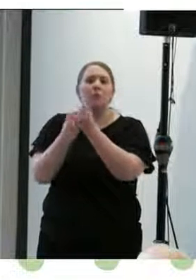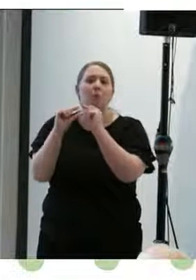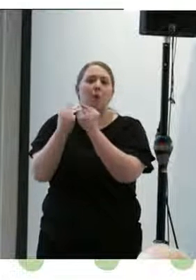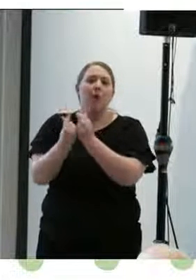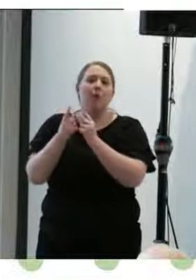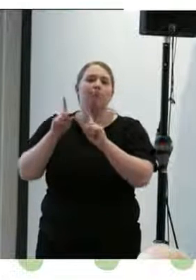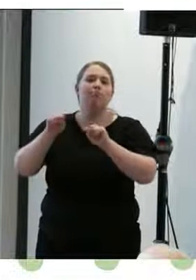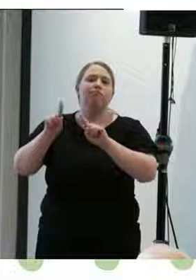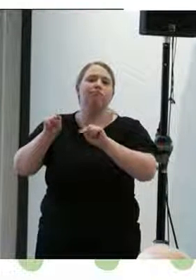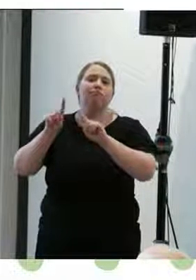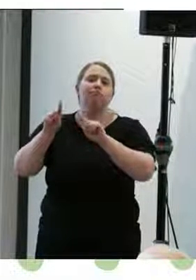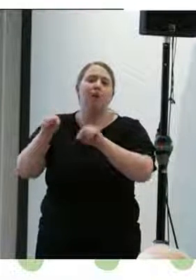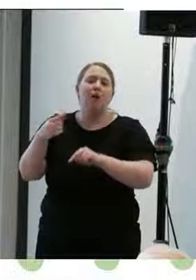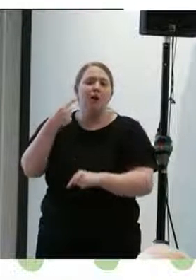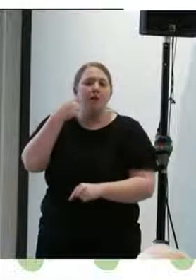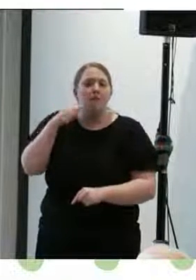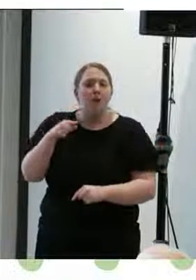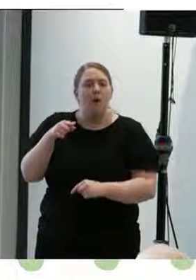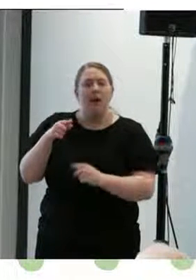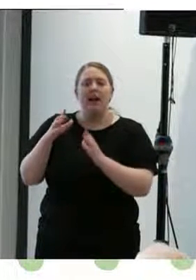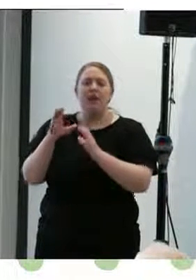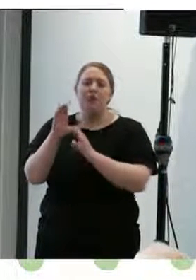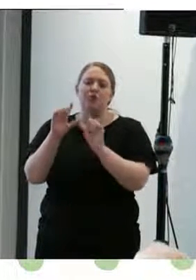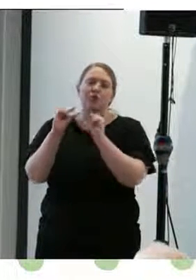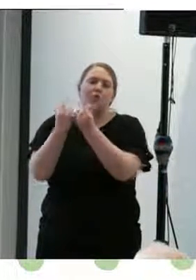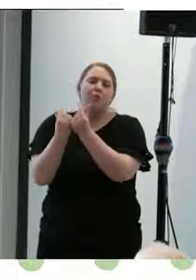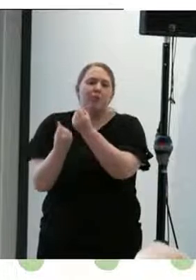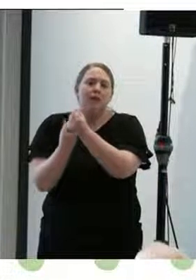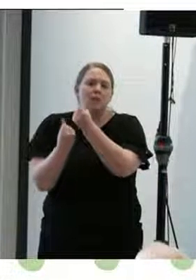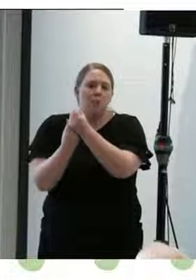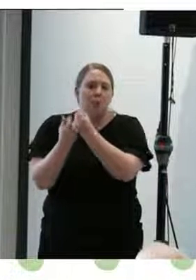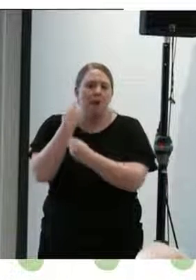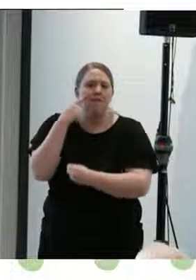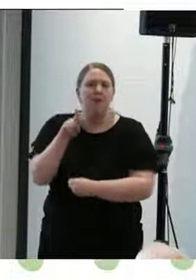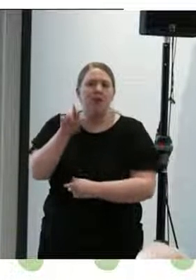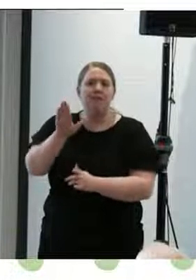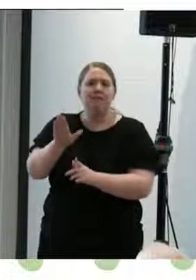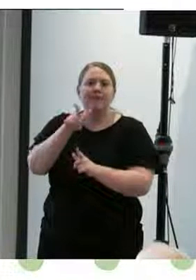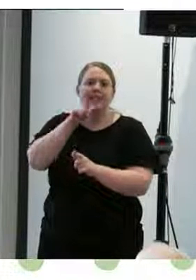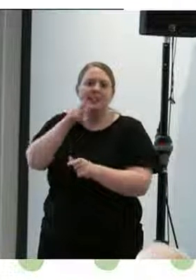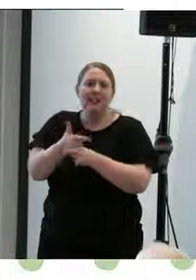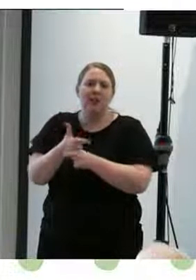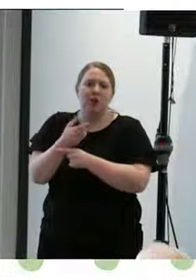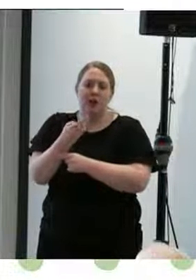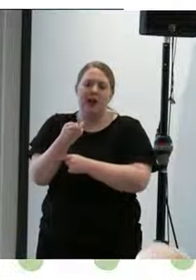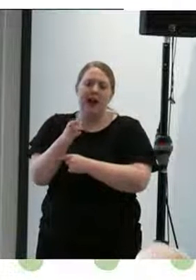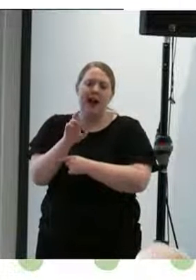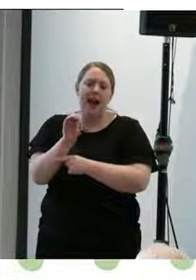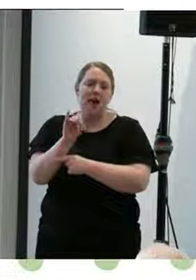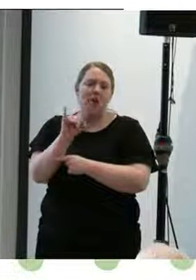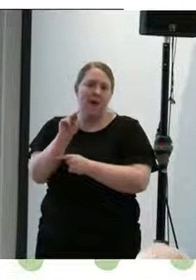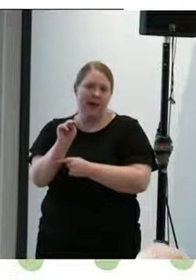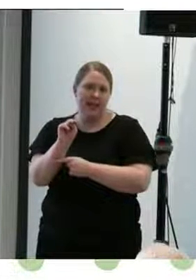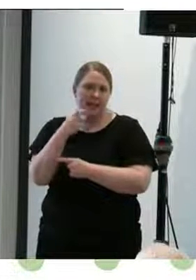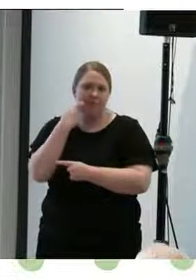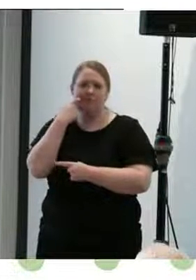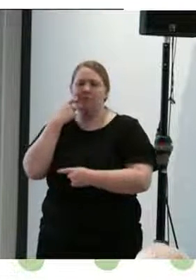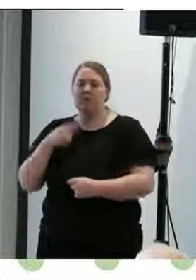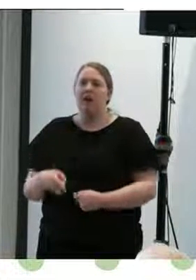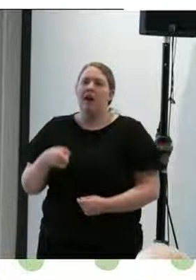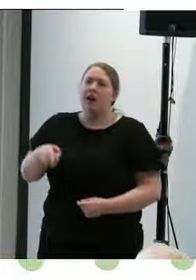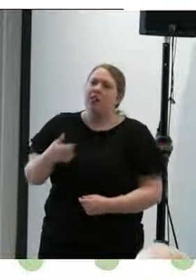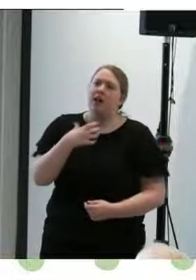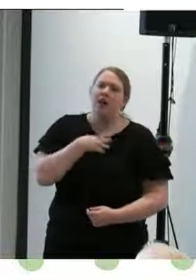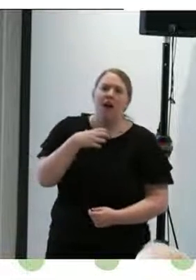anger surrounding her sister's heroin addiction. She's like, my sister, she'd just lie on the couch all day and collect food stamps and housing vouchers,